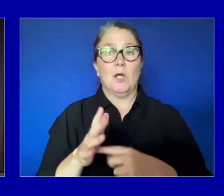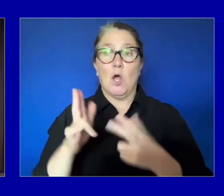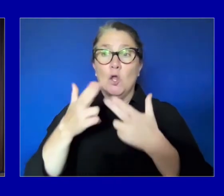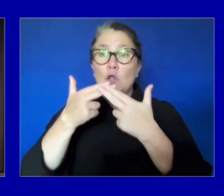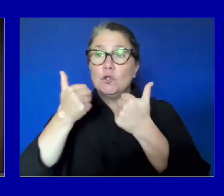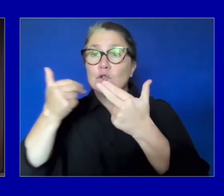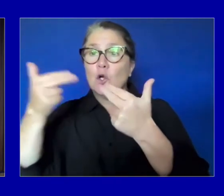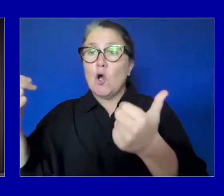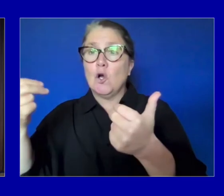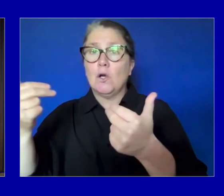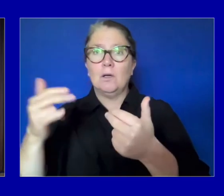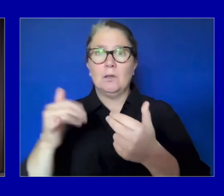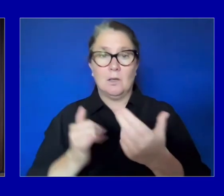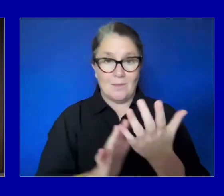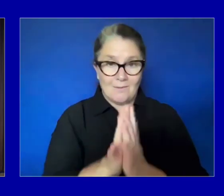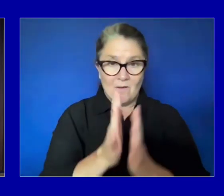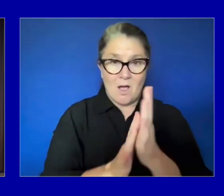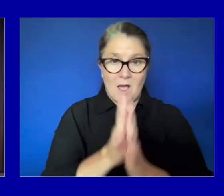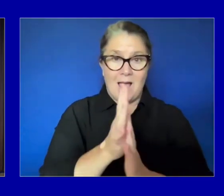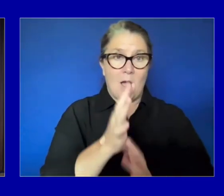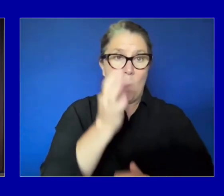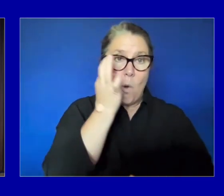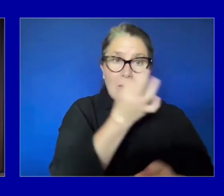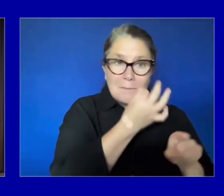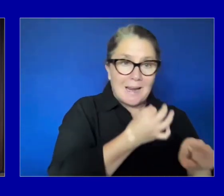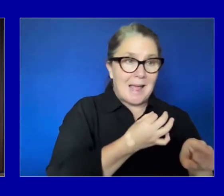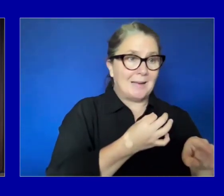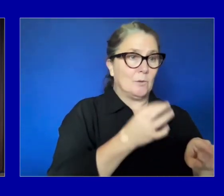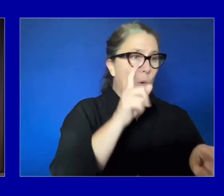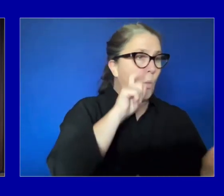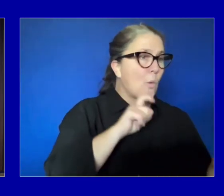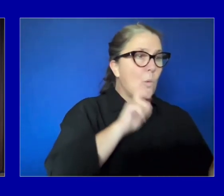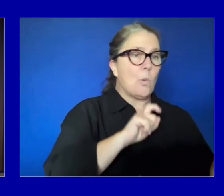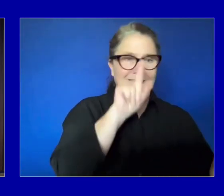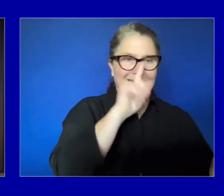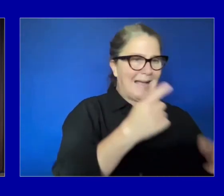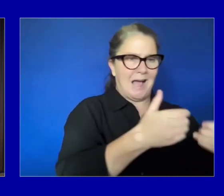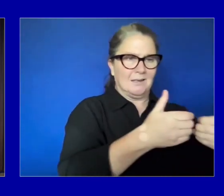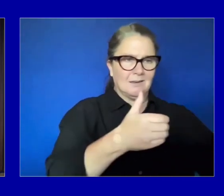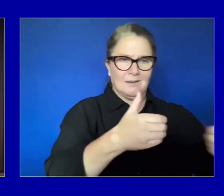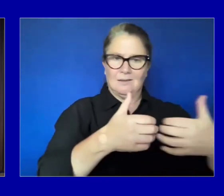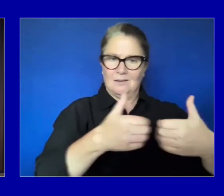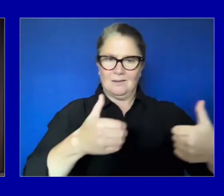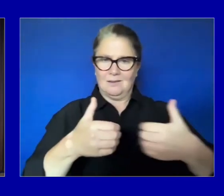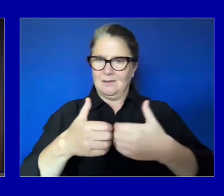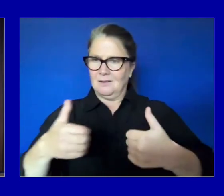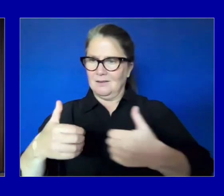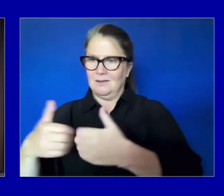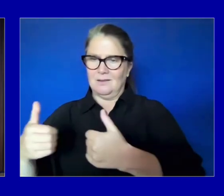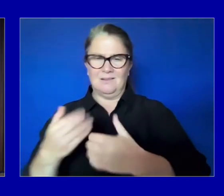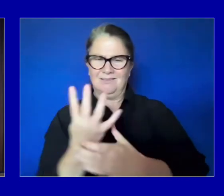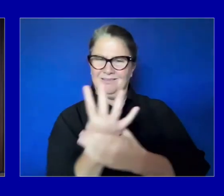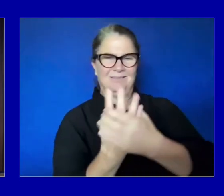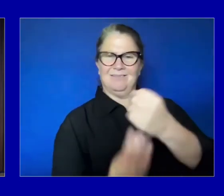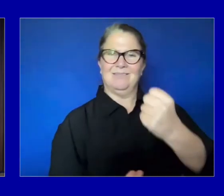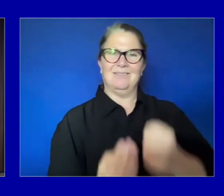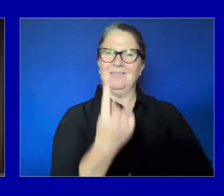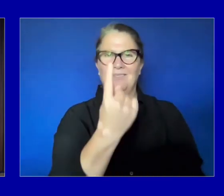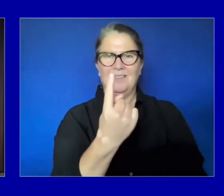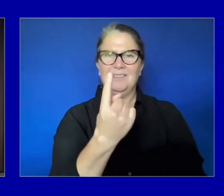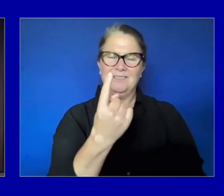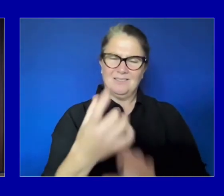from the plant or the plant from the water. When we tell these stories, they're whole stories. They're about family. And I'd, I'd love